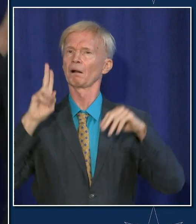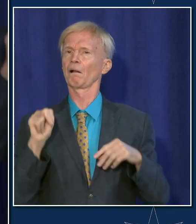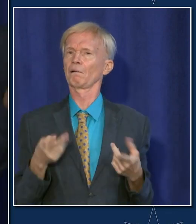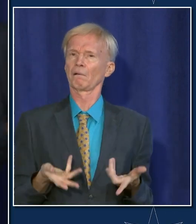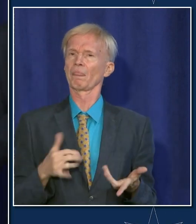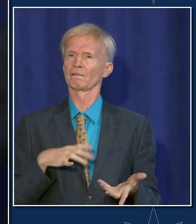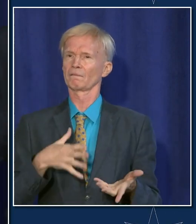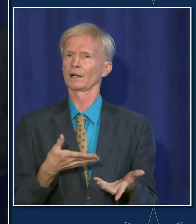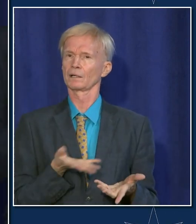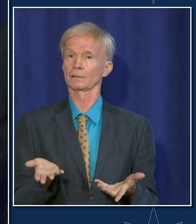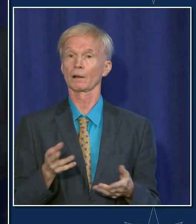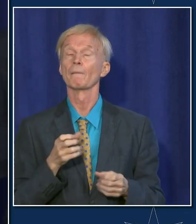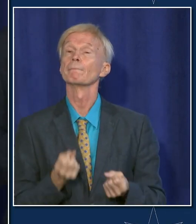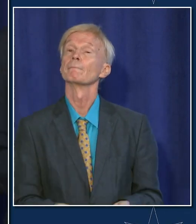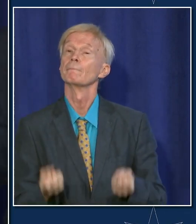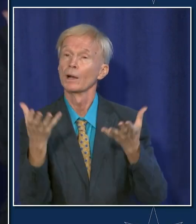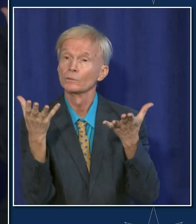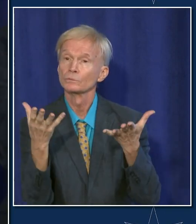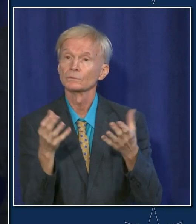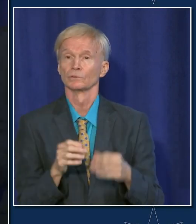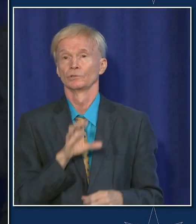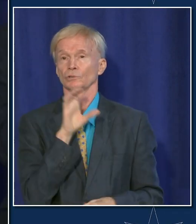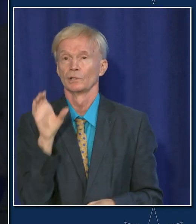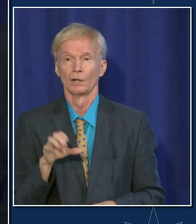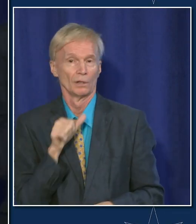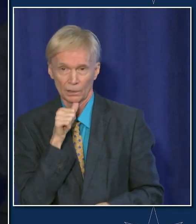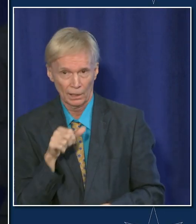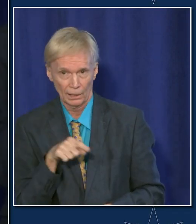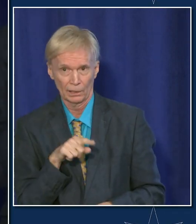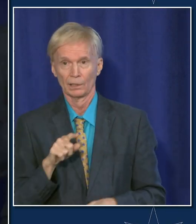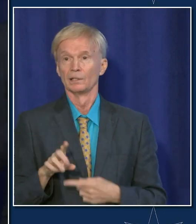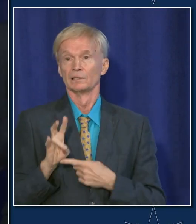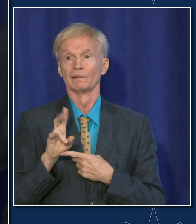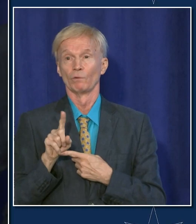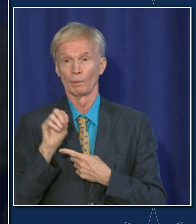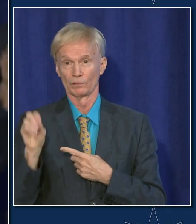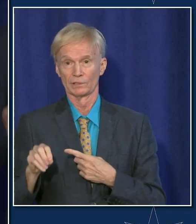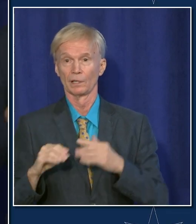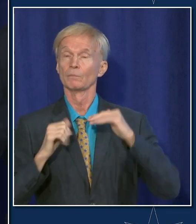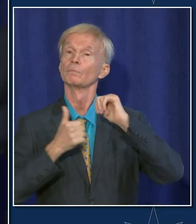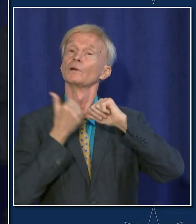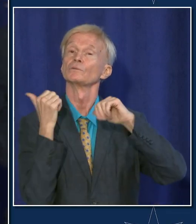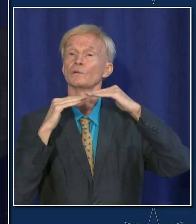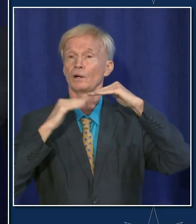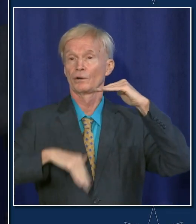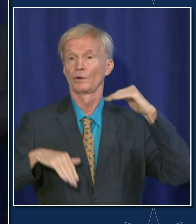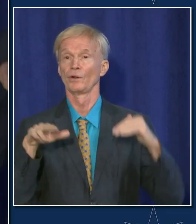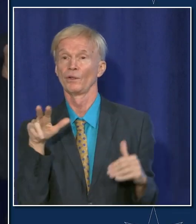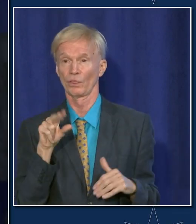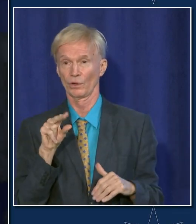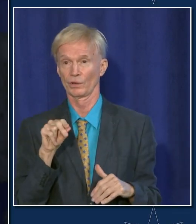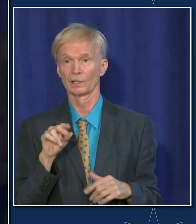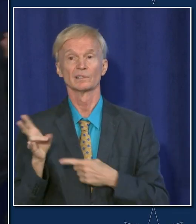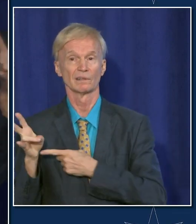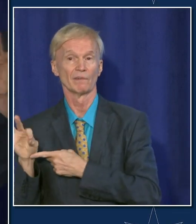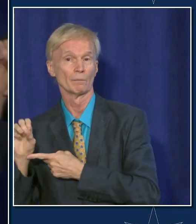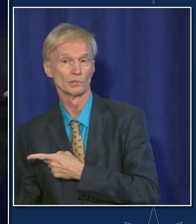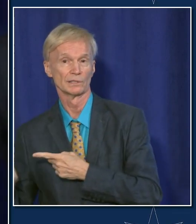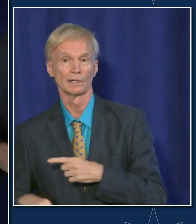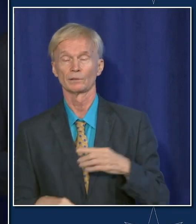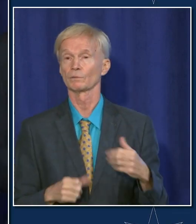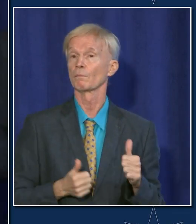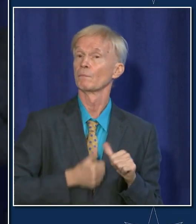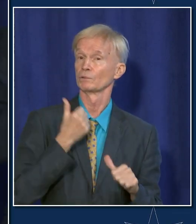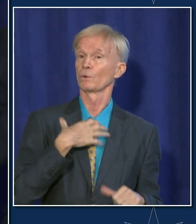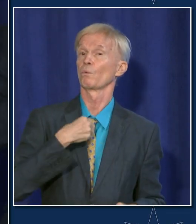positive attendees were non-Chicago residents, 71% of them. The majority were under 30 years old, 79% of them. The majority